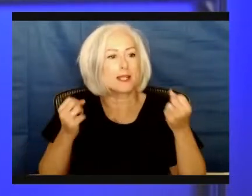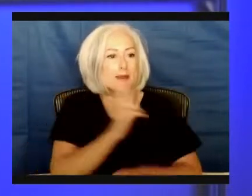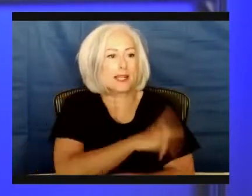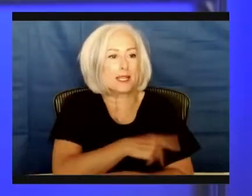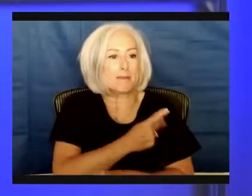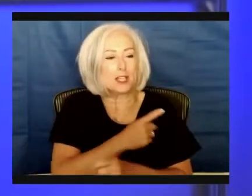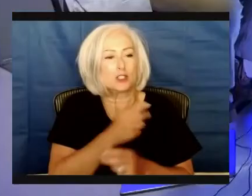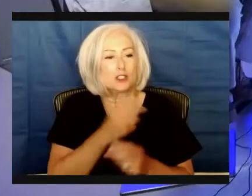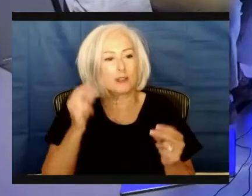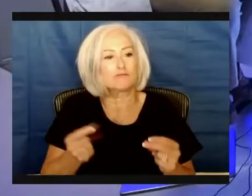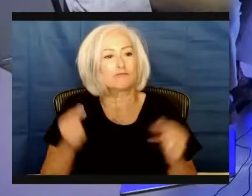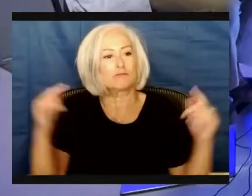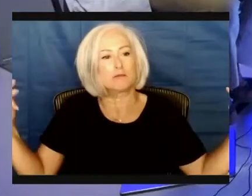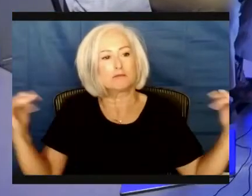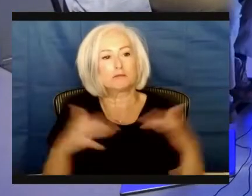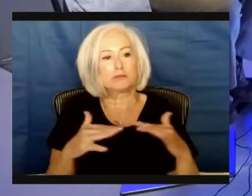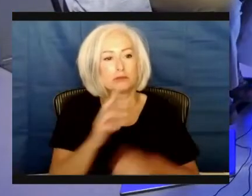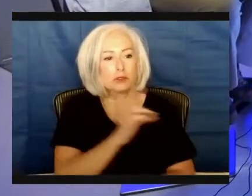hospital.